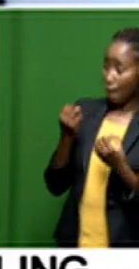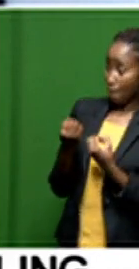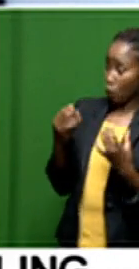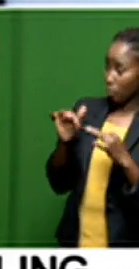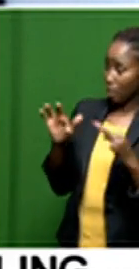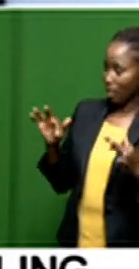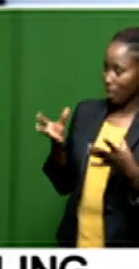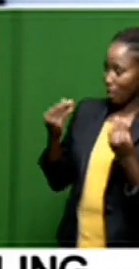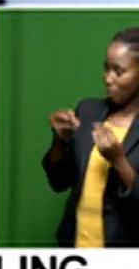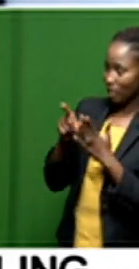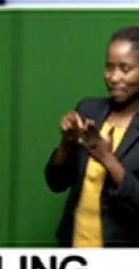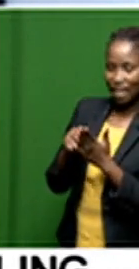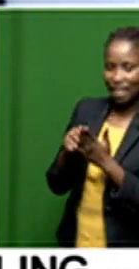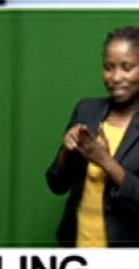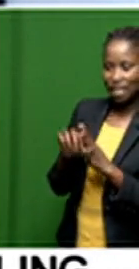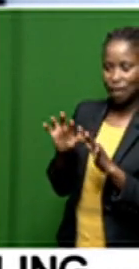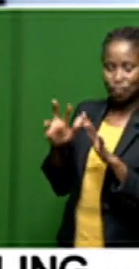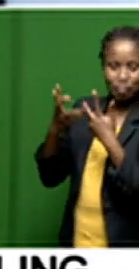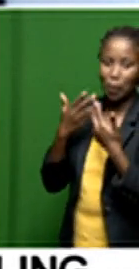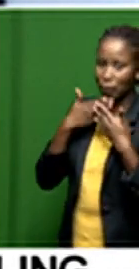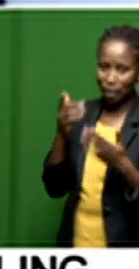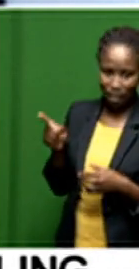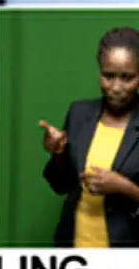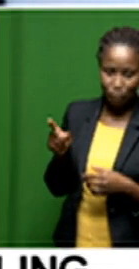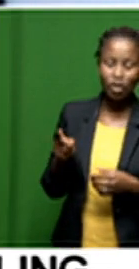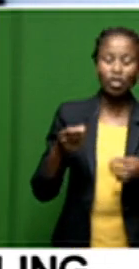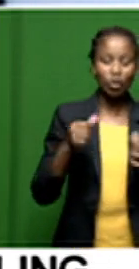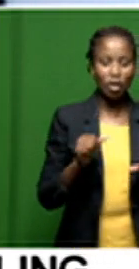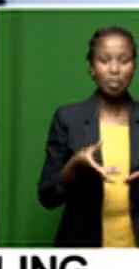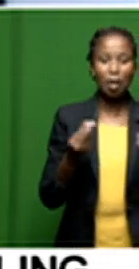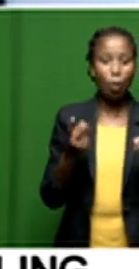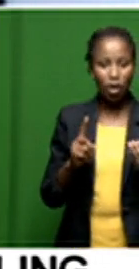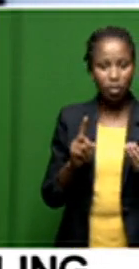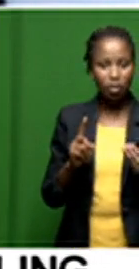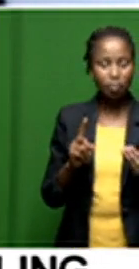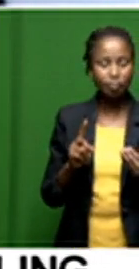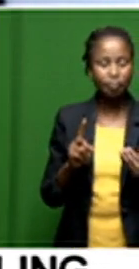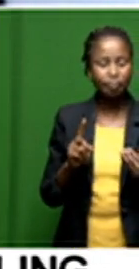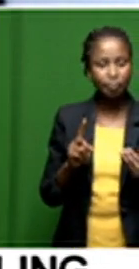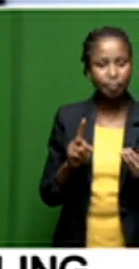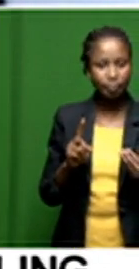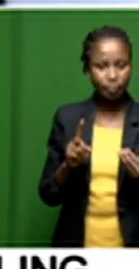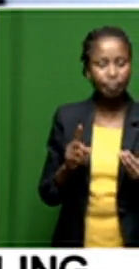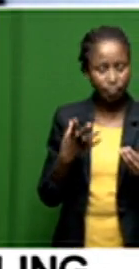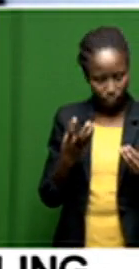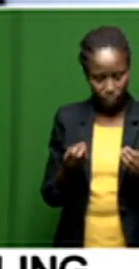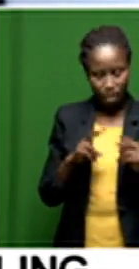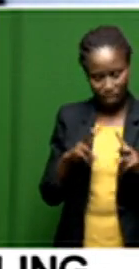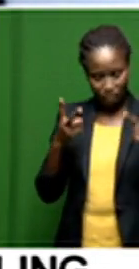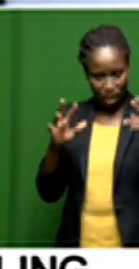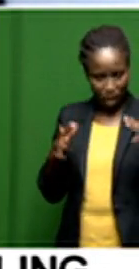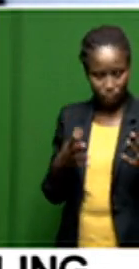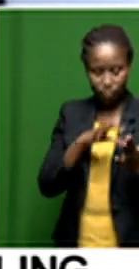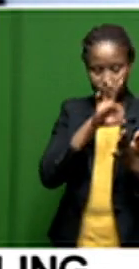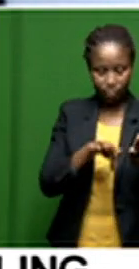So I think the circumstances that we're dealing with here are unique, with a change of electoral date once it's